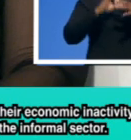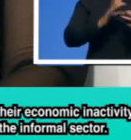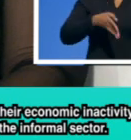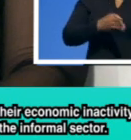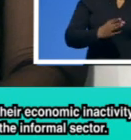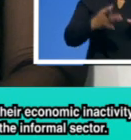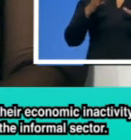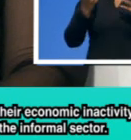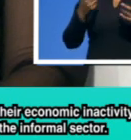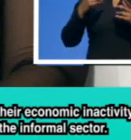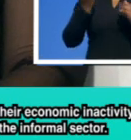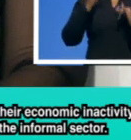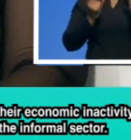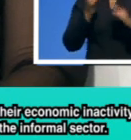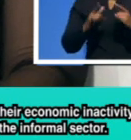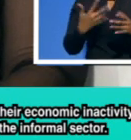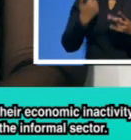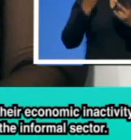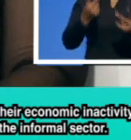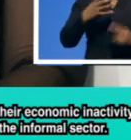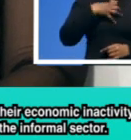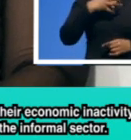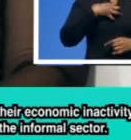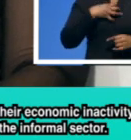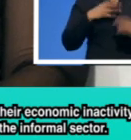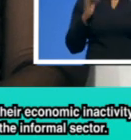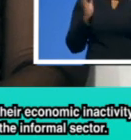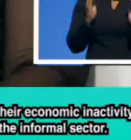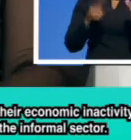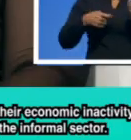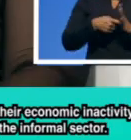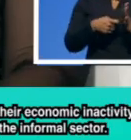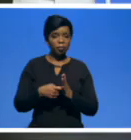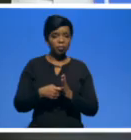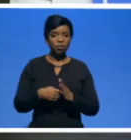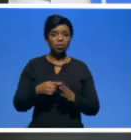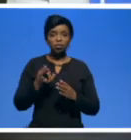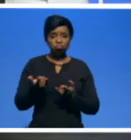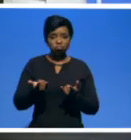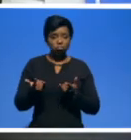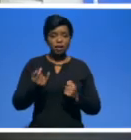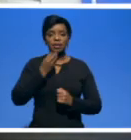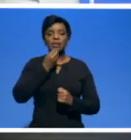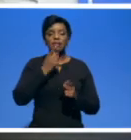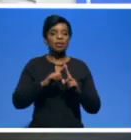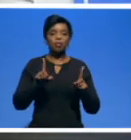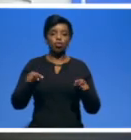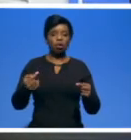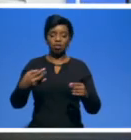Women who are owning tuck shops, babarikseng dijo, they can't form part of the system because they are in informal